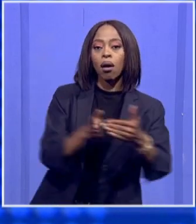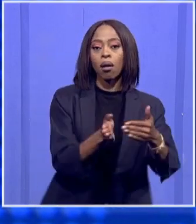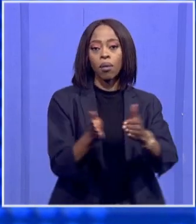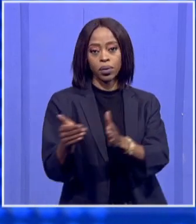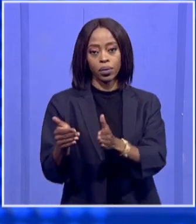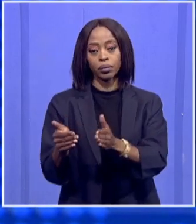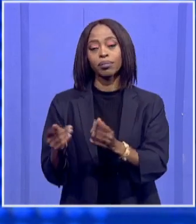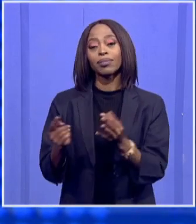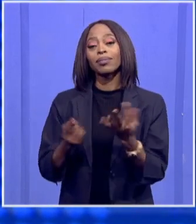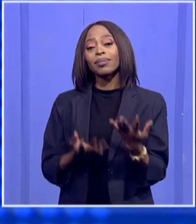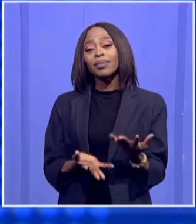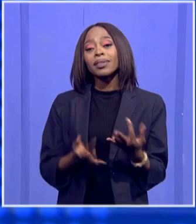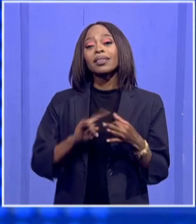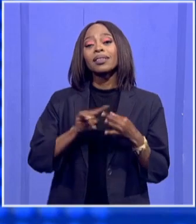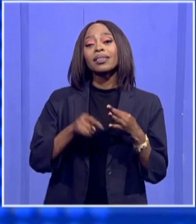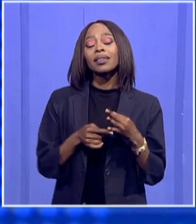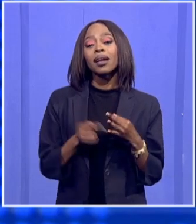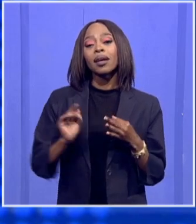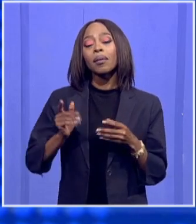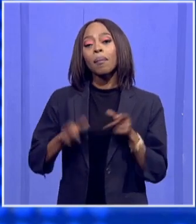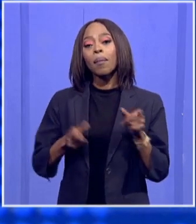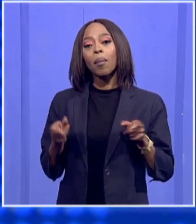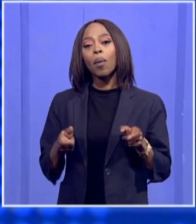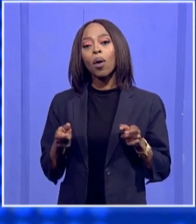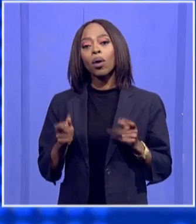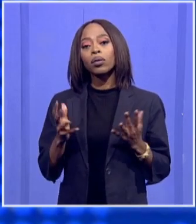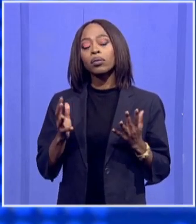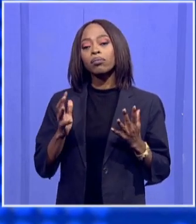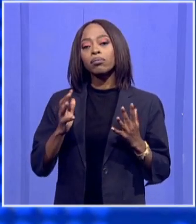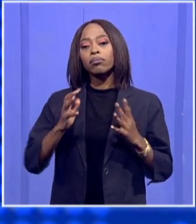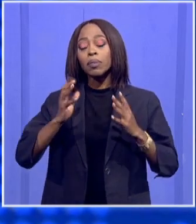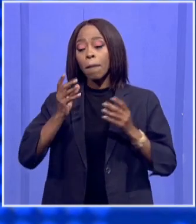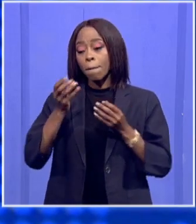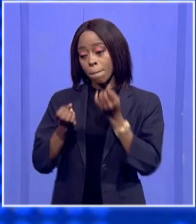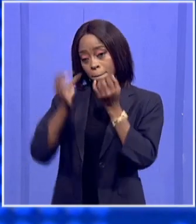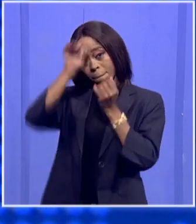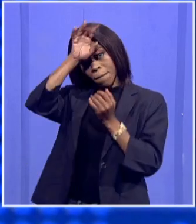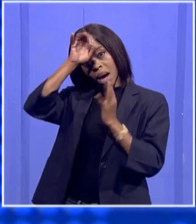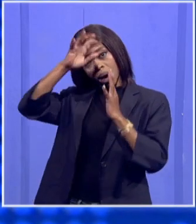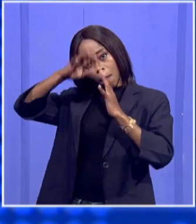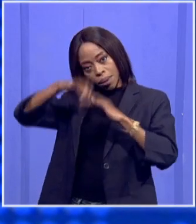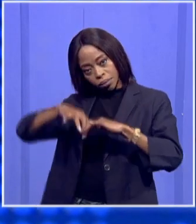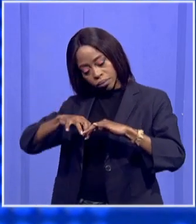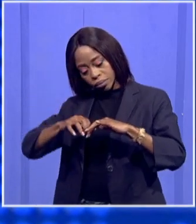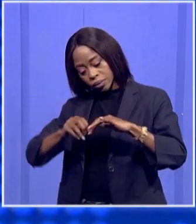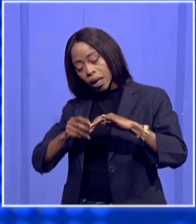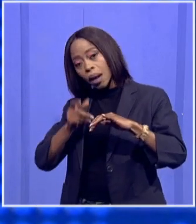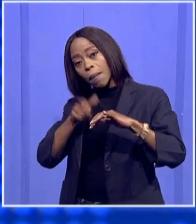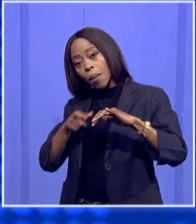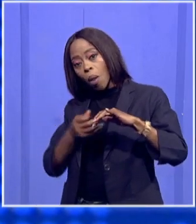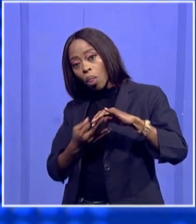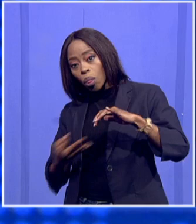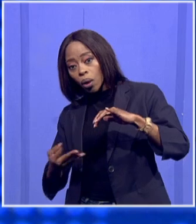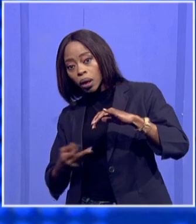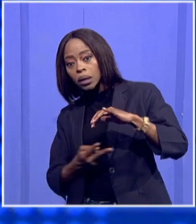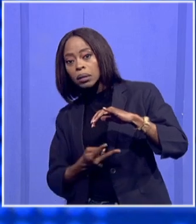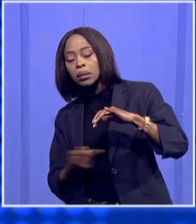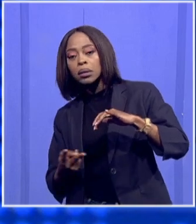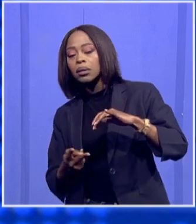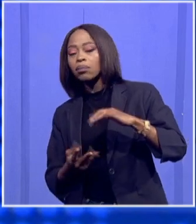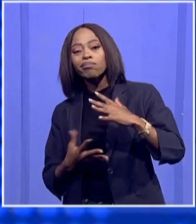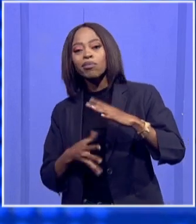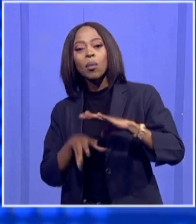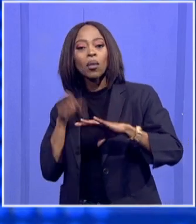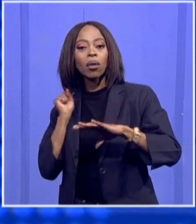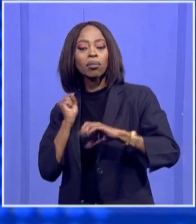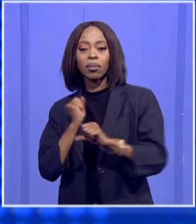and Solomon Nyirenda were trapped and died when part of the mine collapsed and caved into the old underground mine.